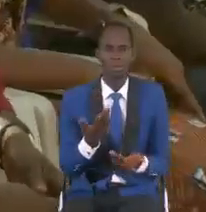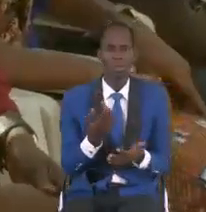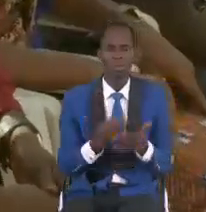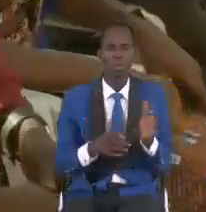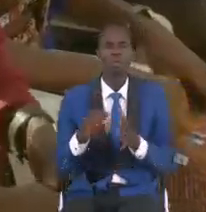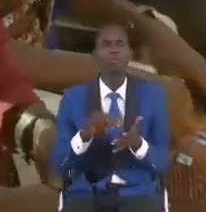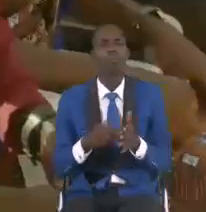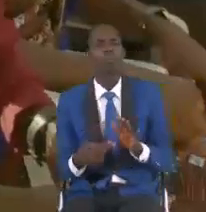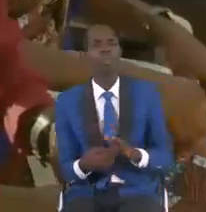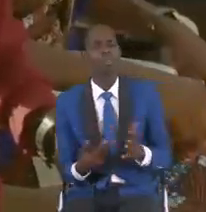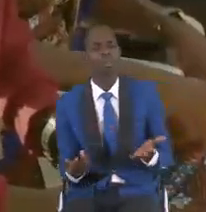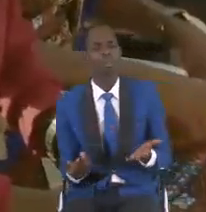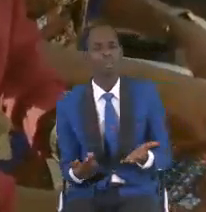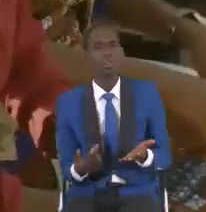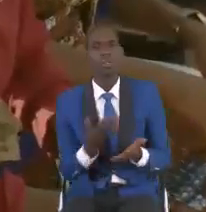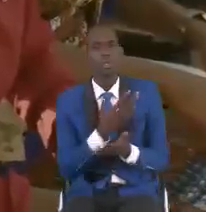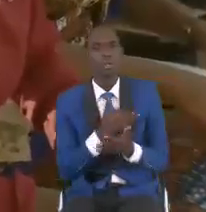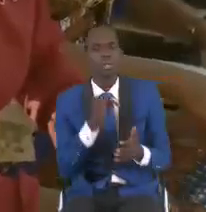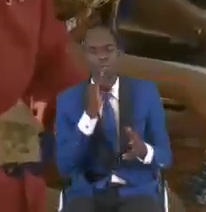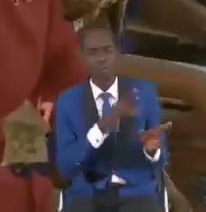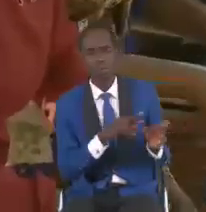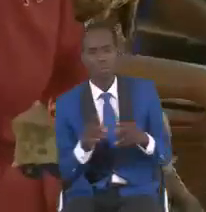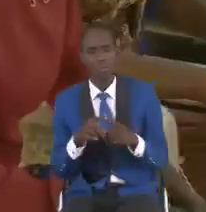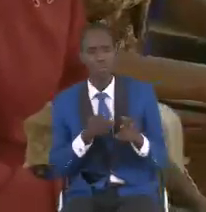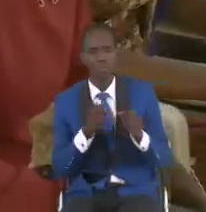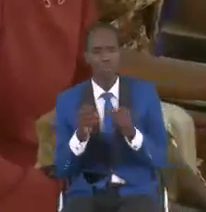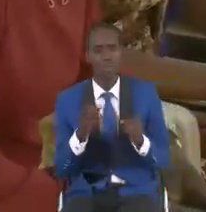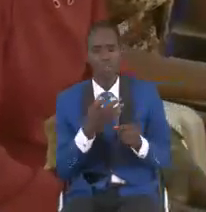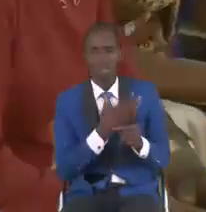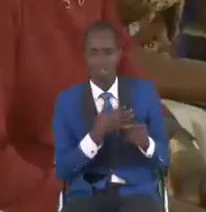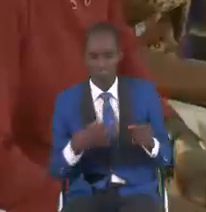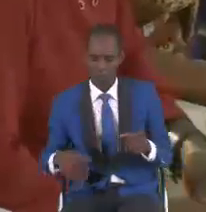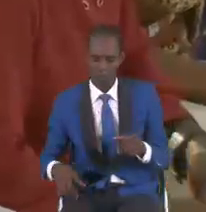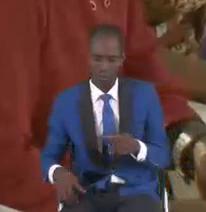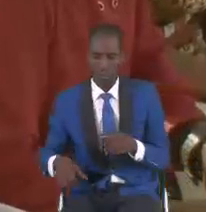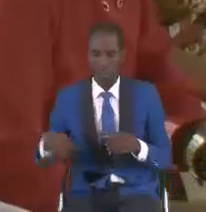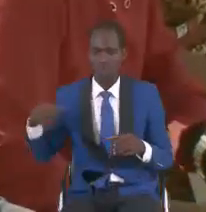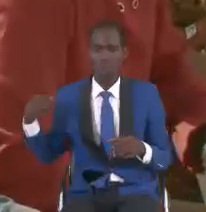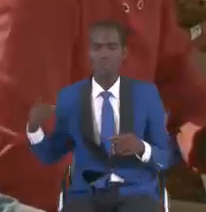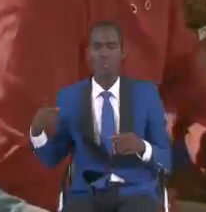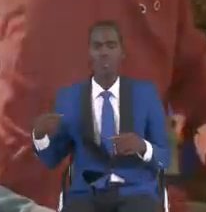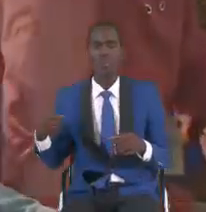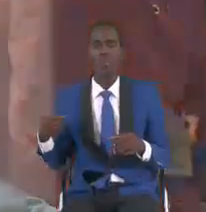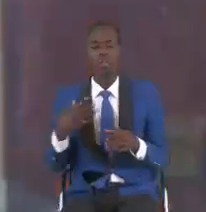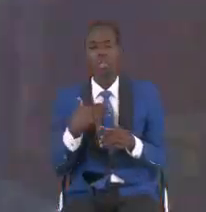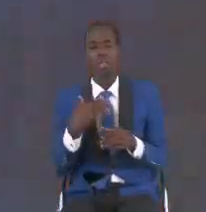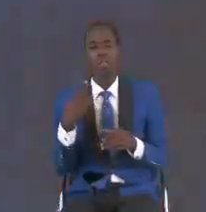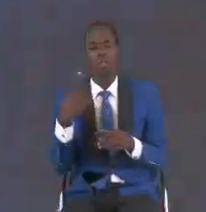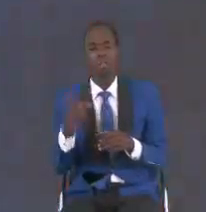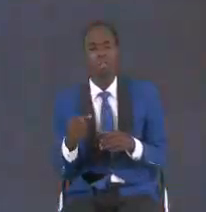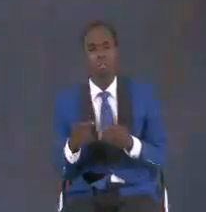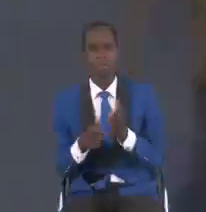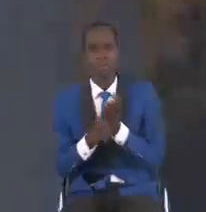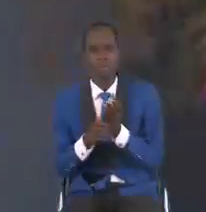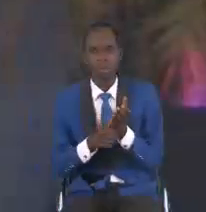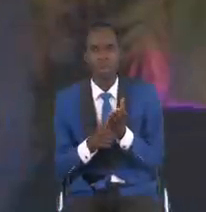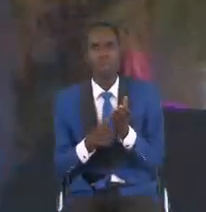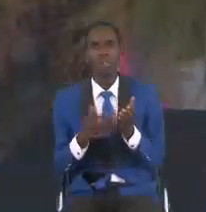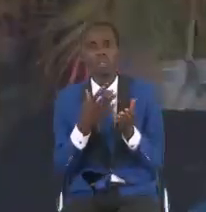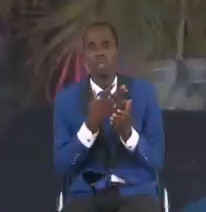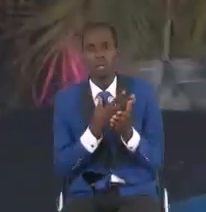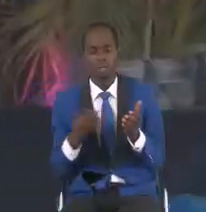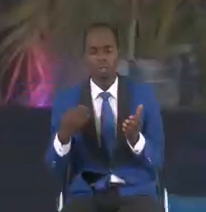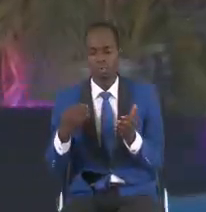And then he wants to fight. He removes the coat or the ticket and the money, and while he was fighting, somebody stole